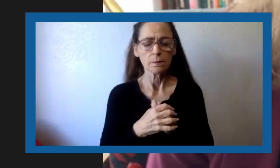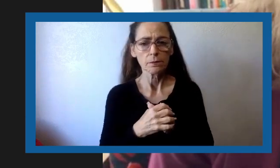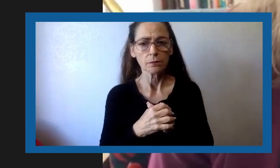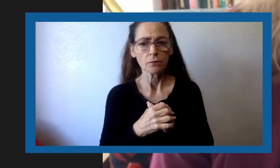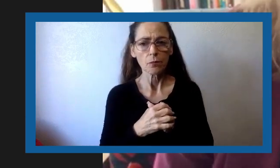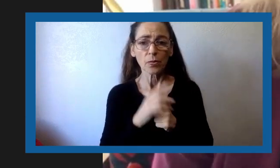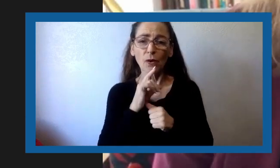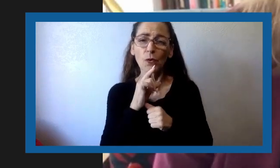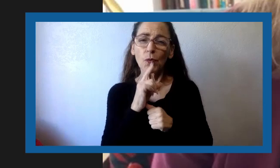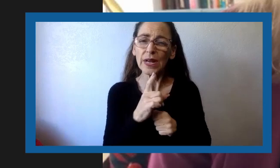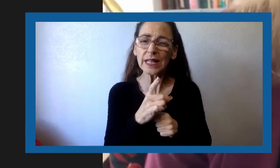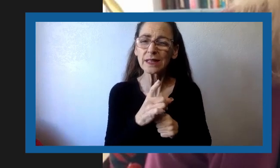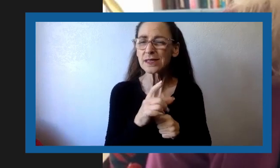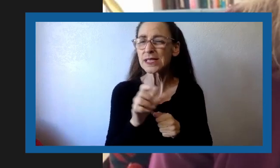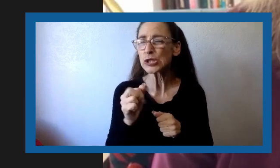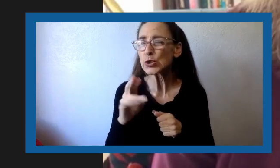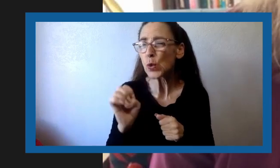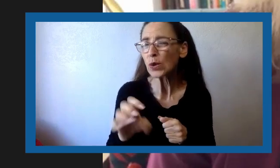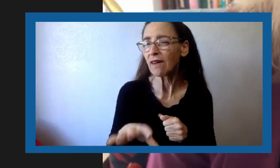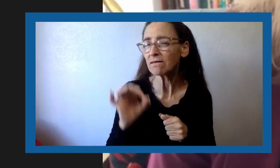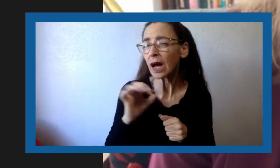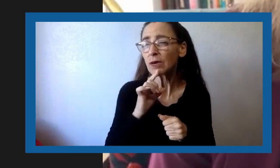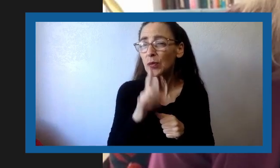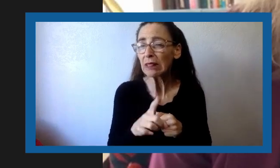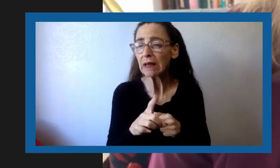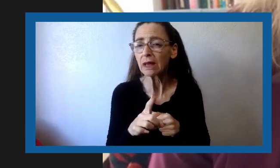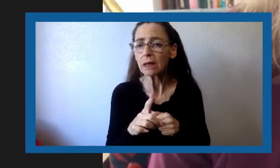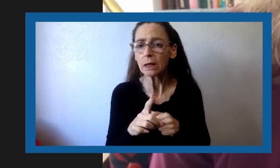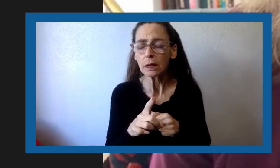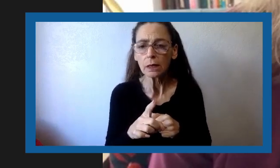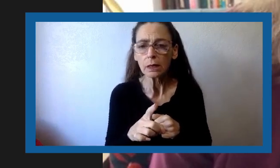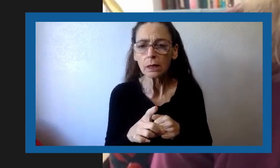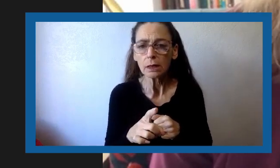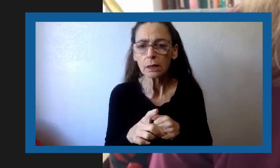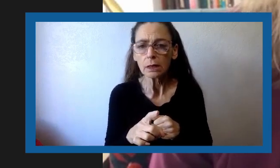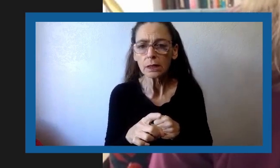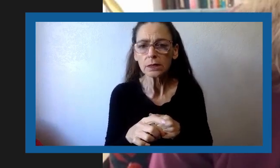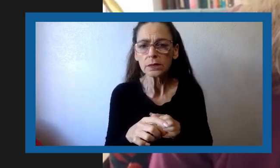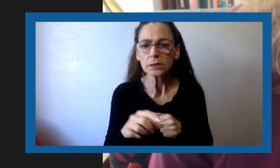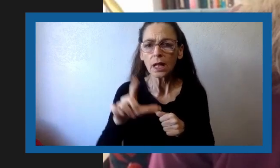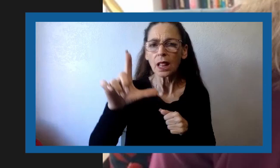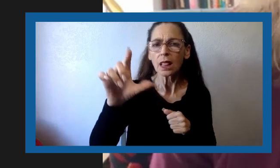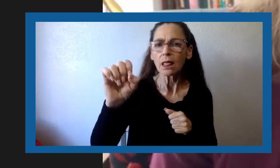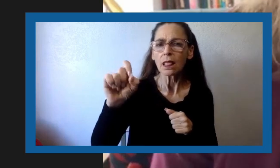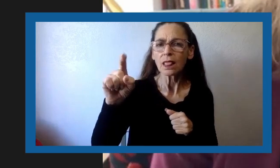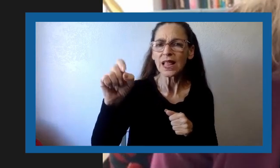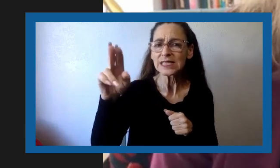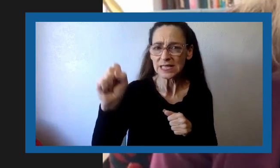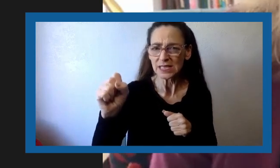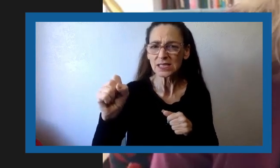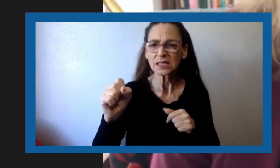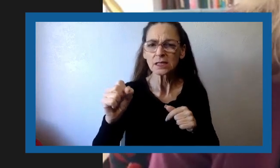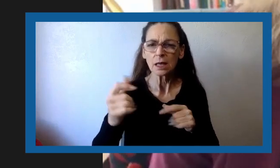The only real source you could find out there, for example, there were news databases like Lexis, which was the